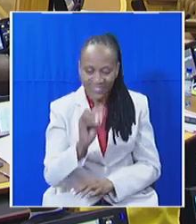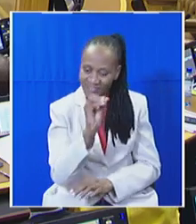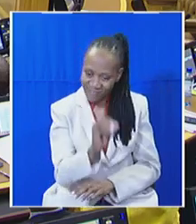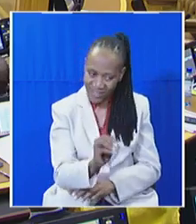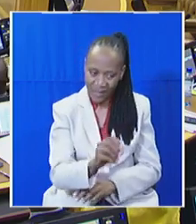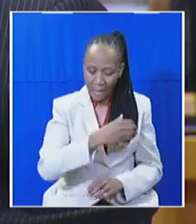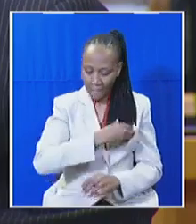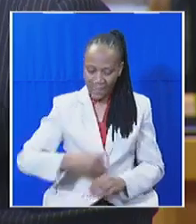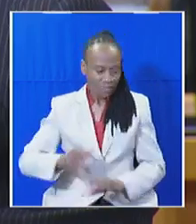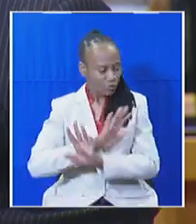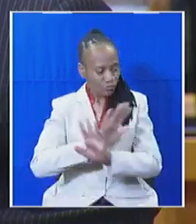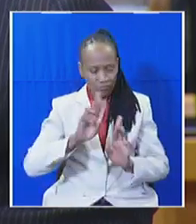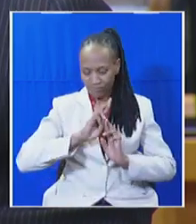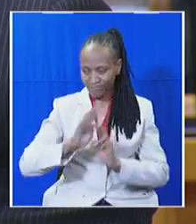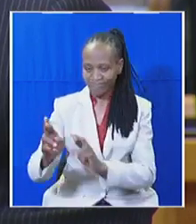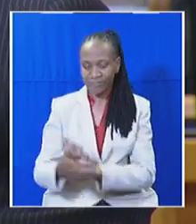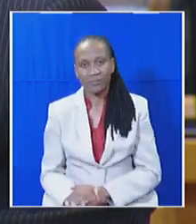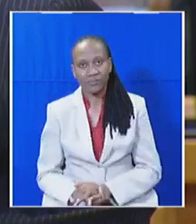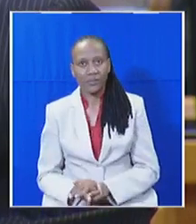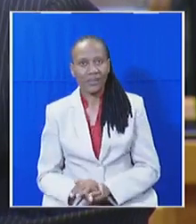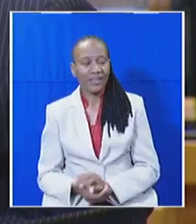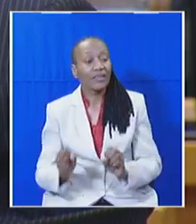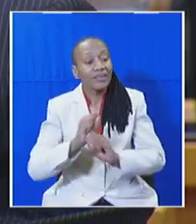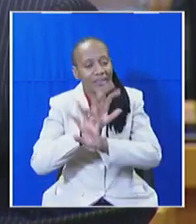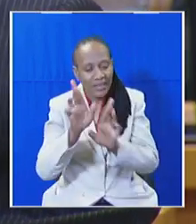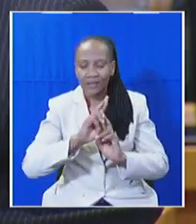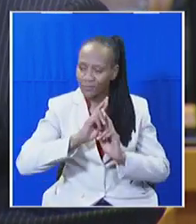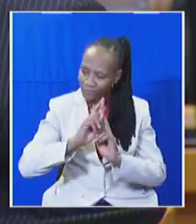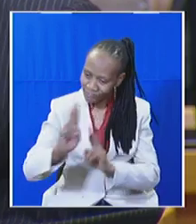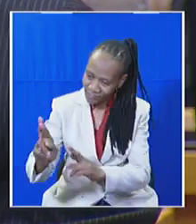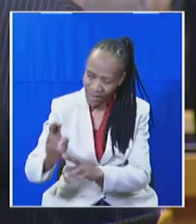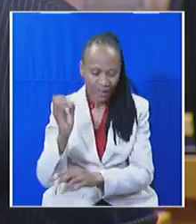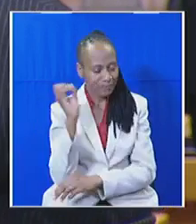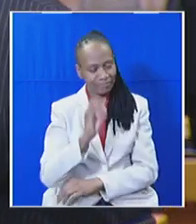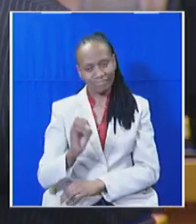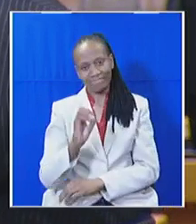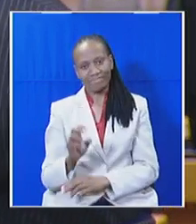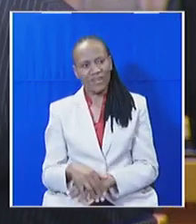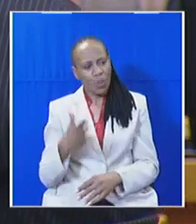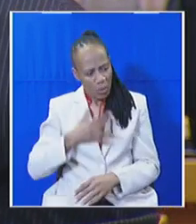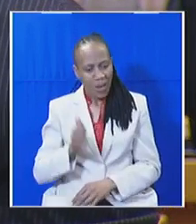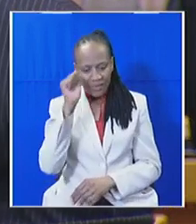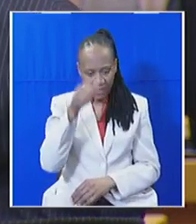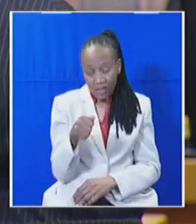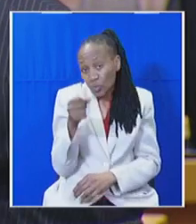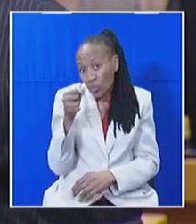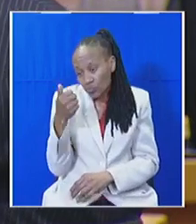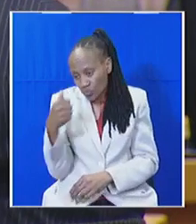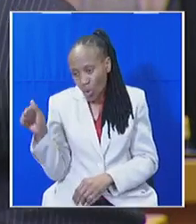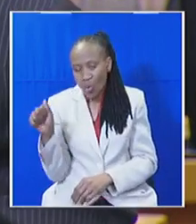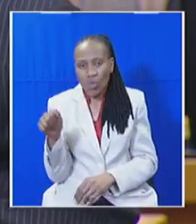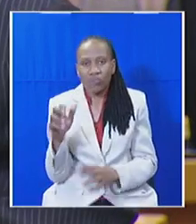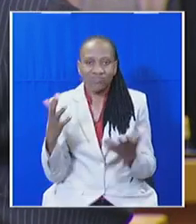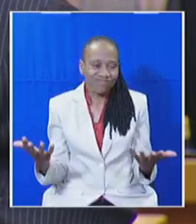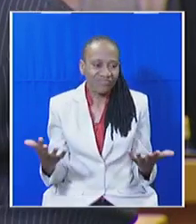Madam Steenhuisen. Speaker, the question has not been answered. It was a simple question. It wanted a yes or no answer. It didn't ask for a